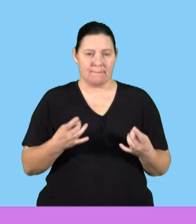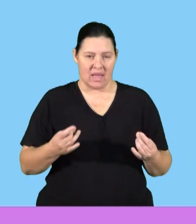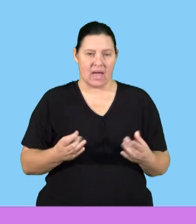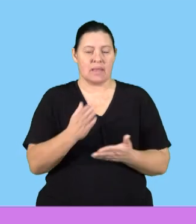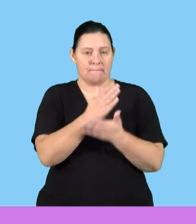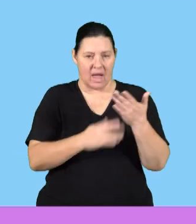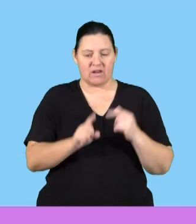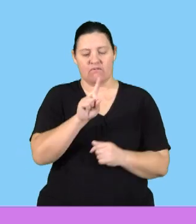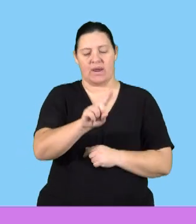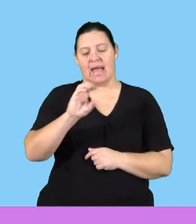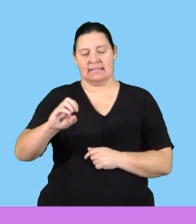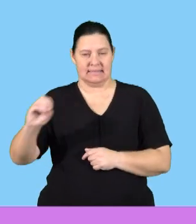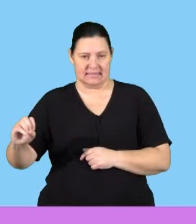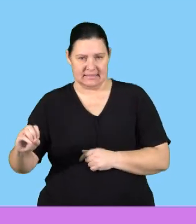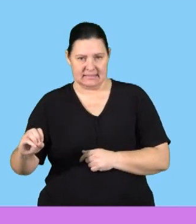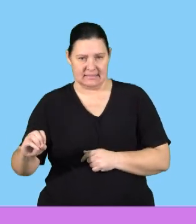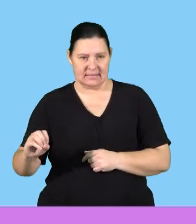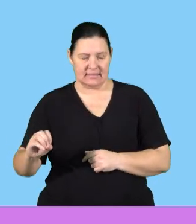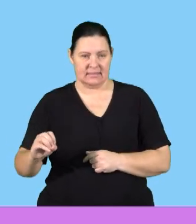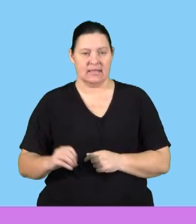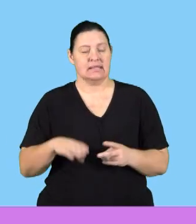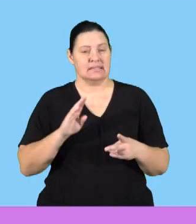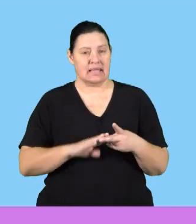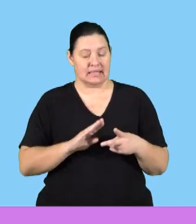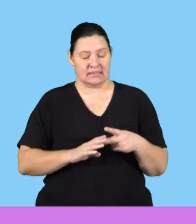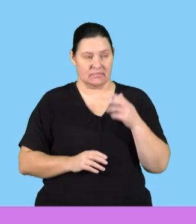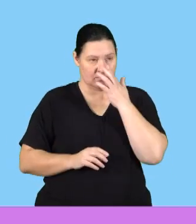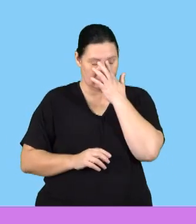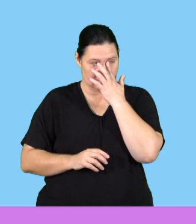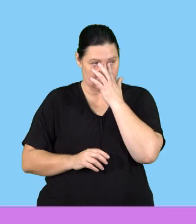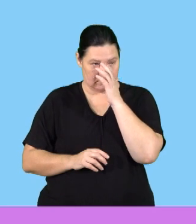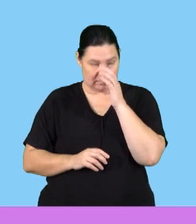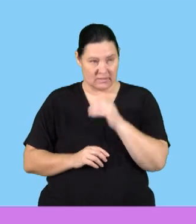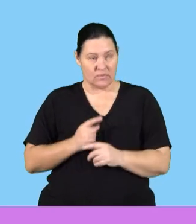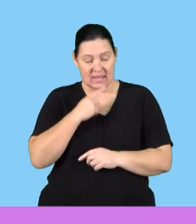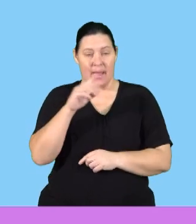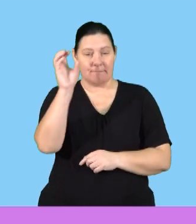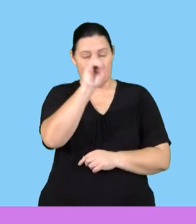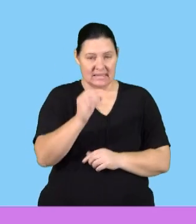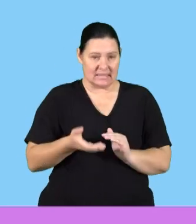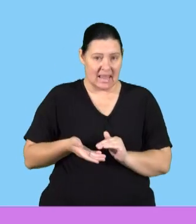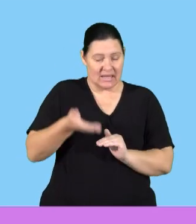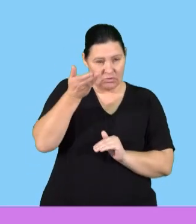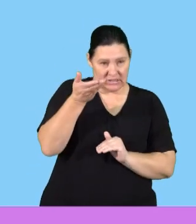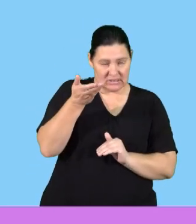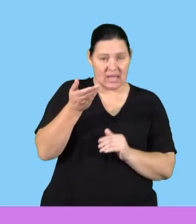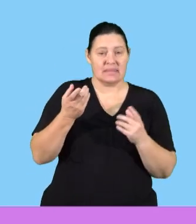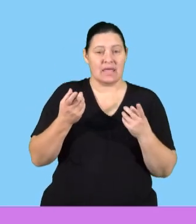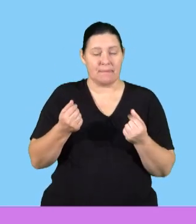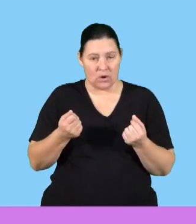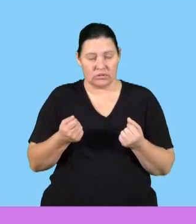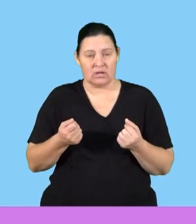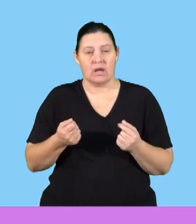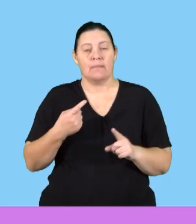a number represented as part of 100. And secondly, we said percentage increase,